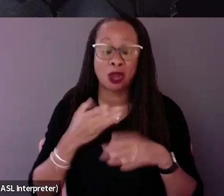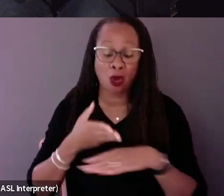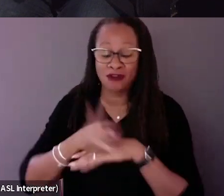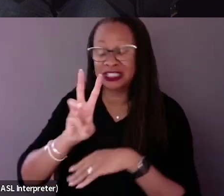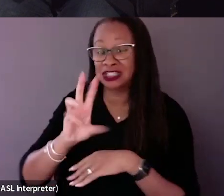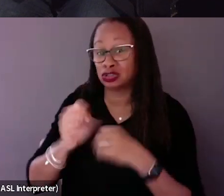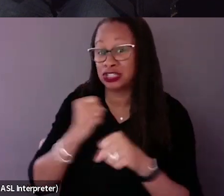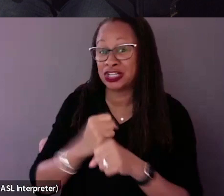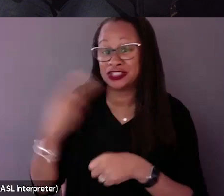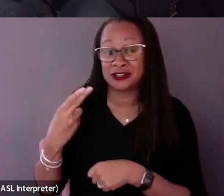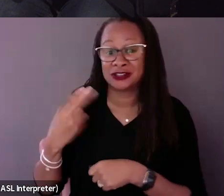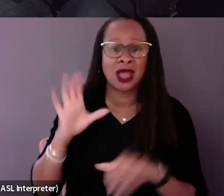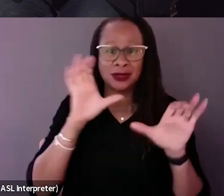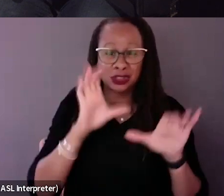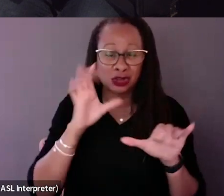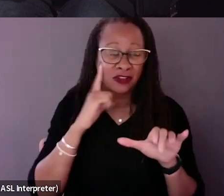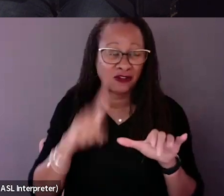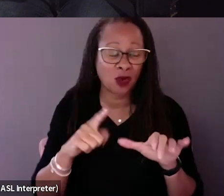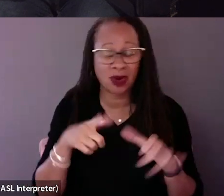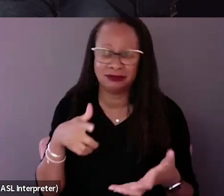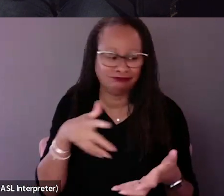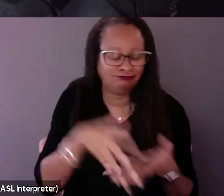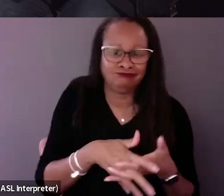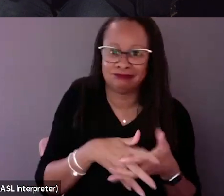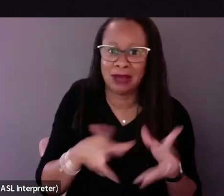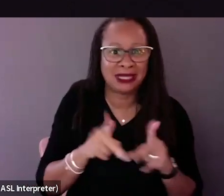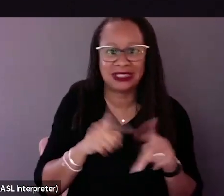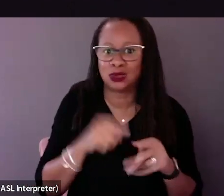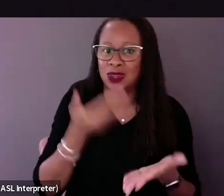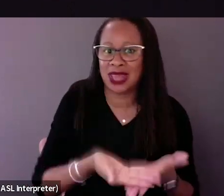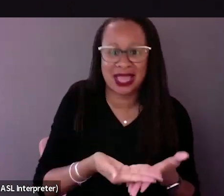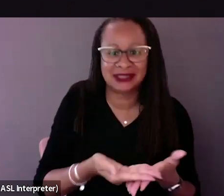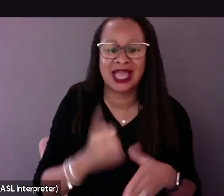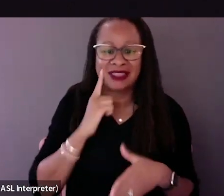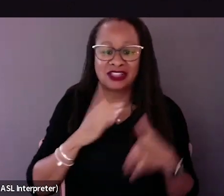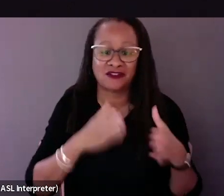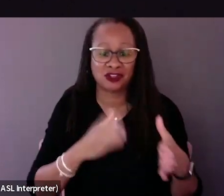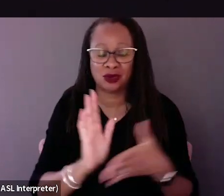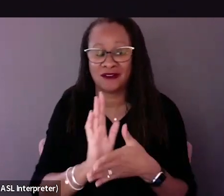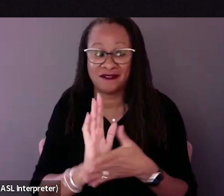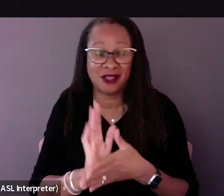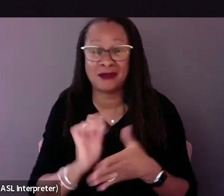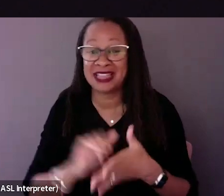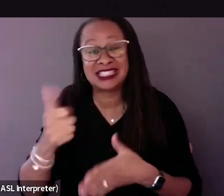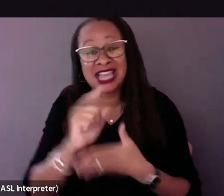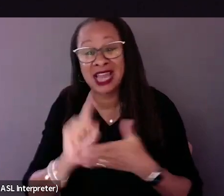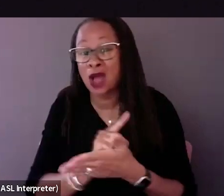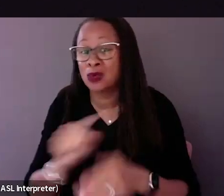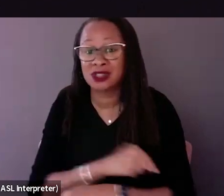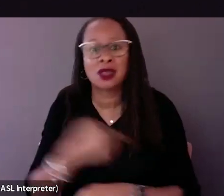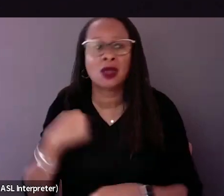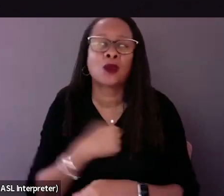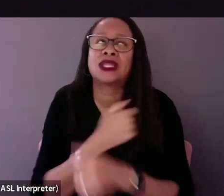there. And I was looking for a foothold. I think we're both looking for footholds. I think that there's a version of this film that's 10 hours long, that we would love to